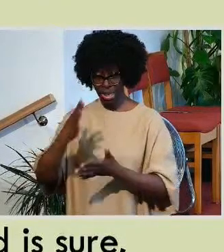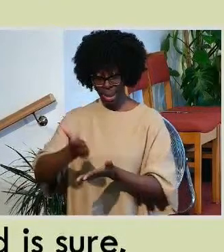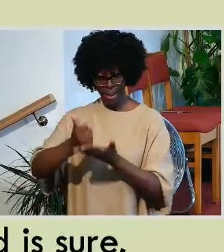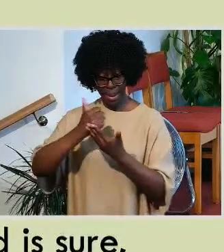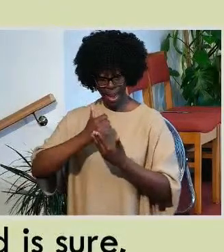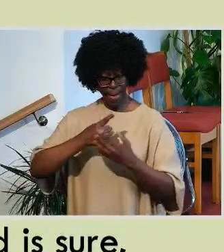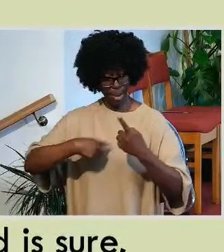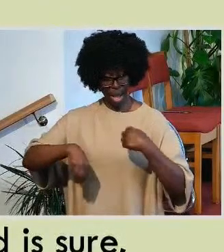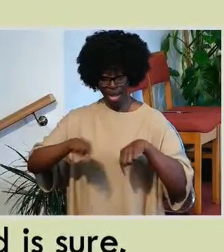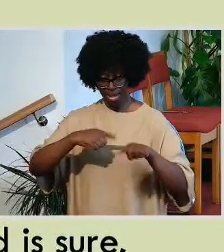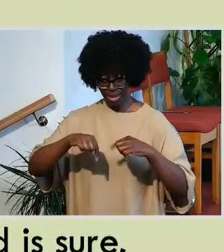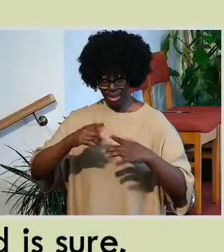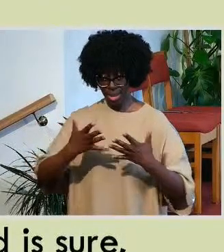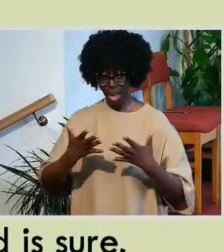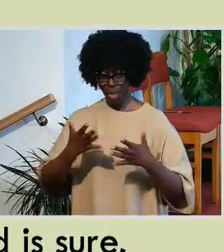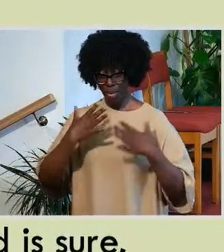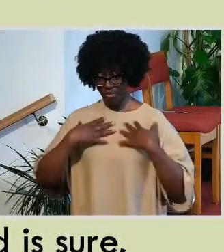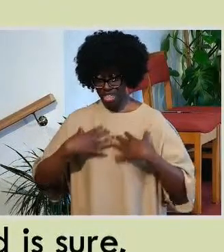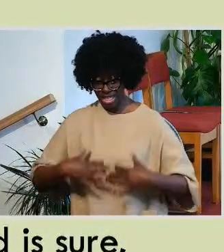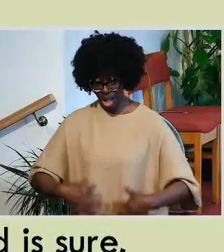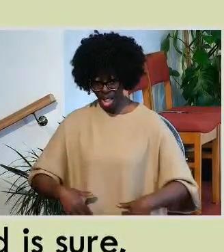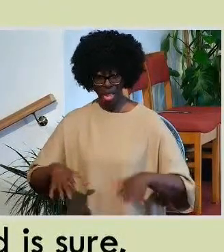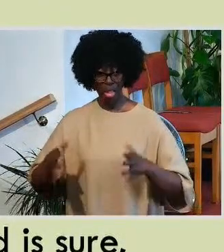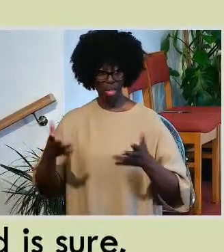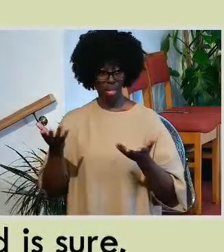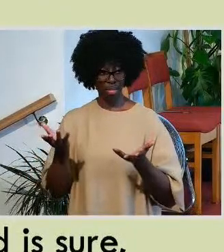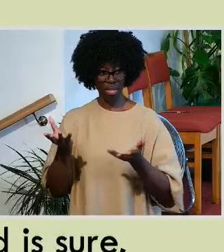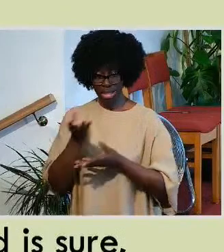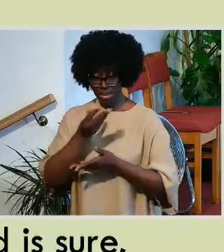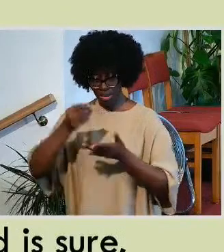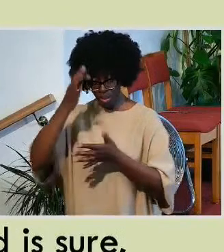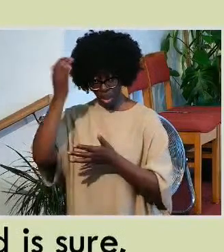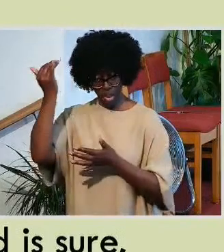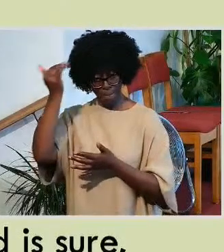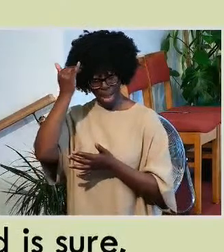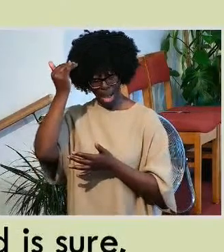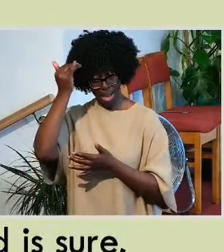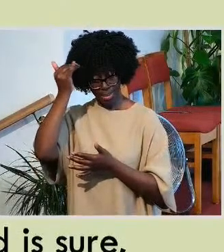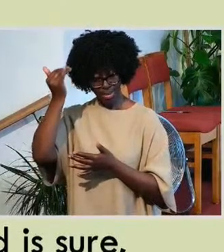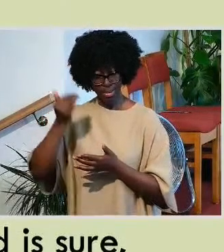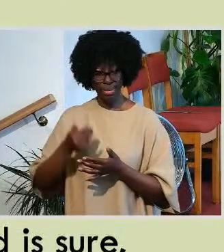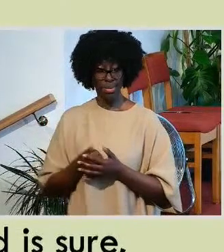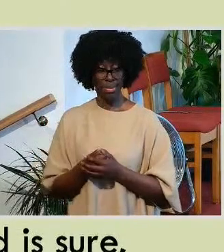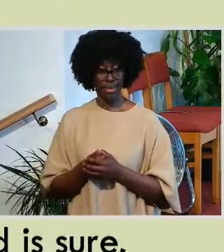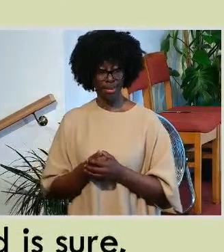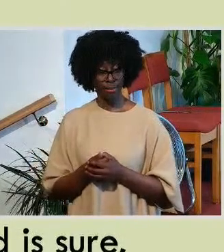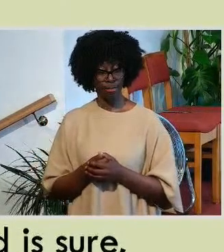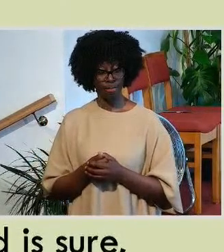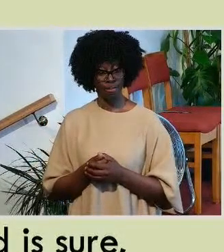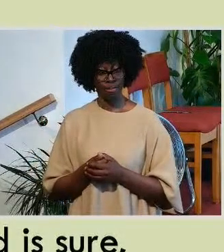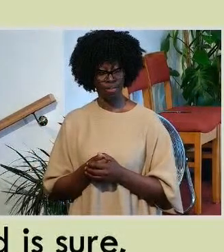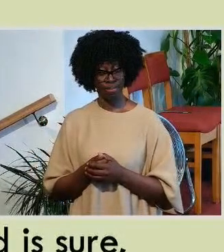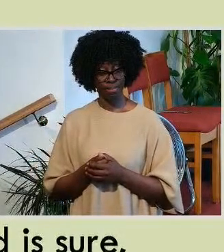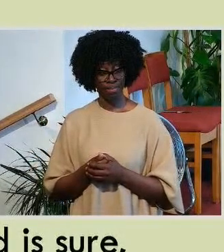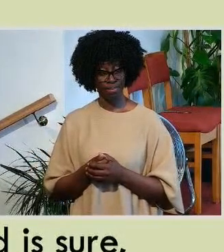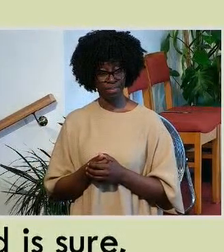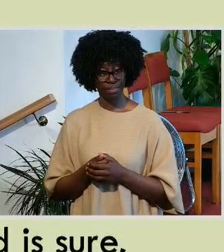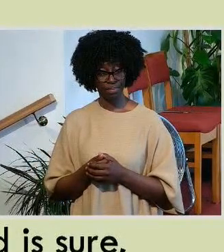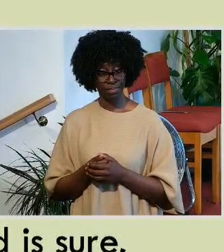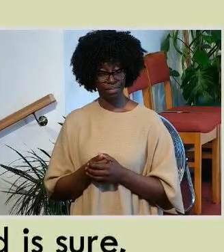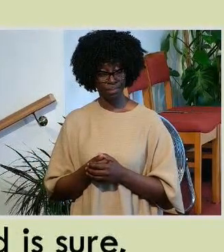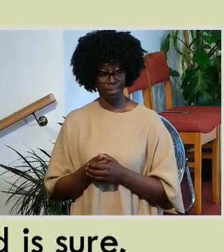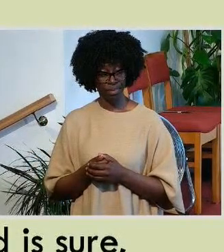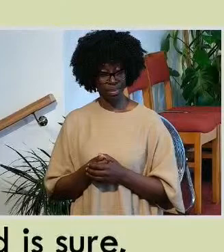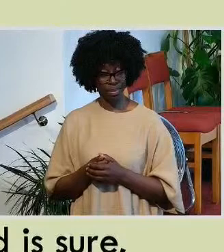revive our physical being, but it can revive our minds as well. And I believe that when we look at a lot of studies